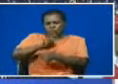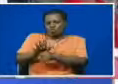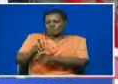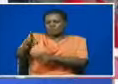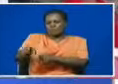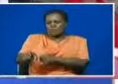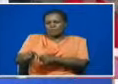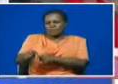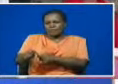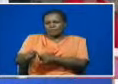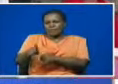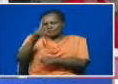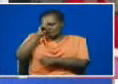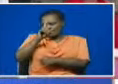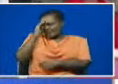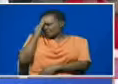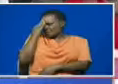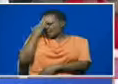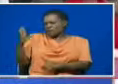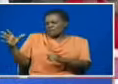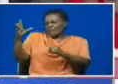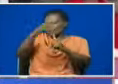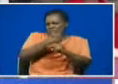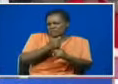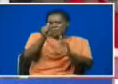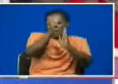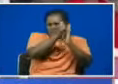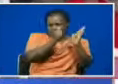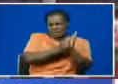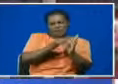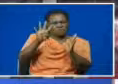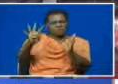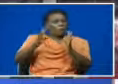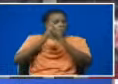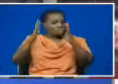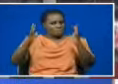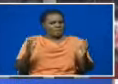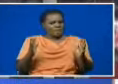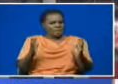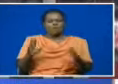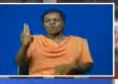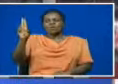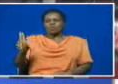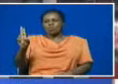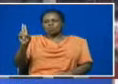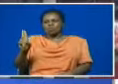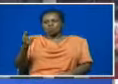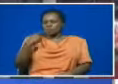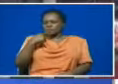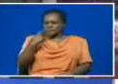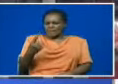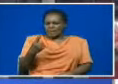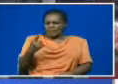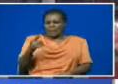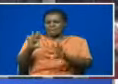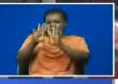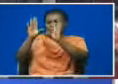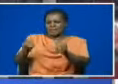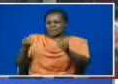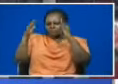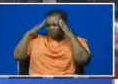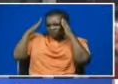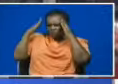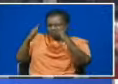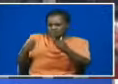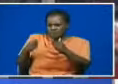pandemic, have raised serious doubts on the achievability of the Big Four, which Kenyatta has accorded budgetary